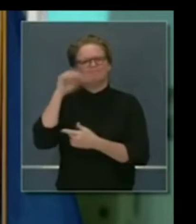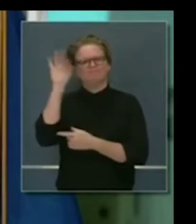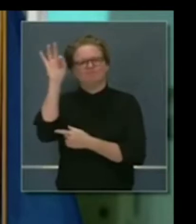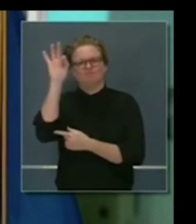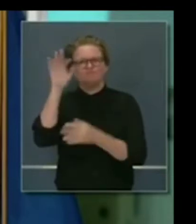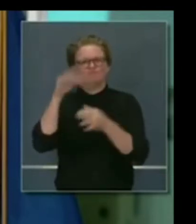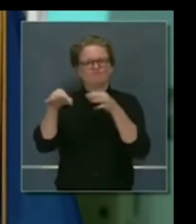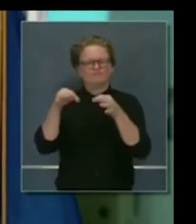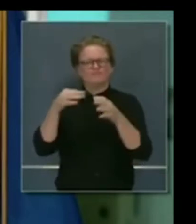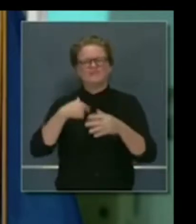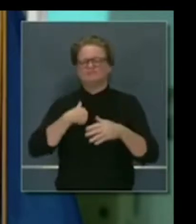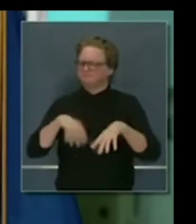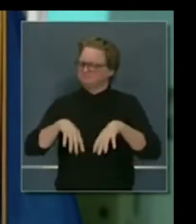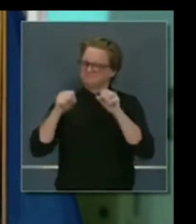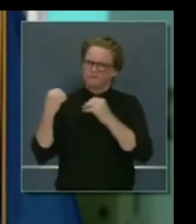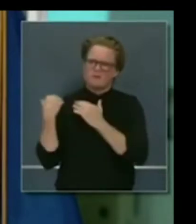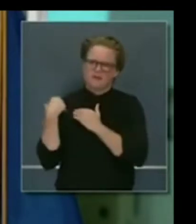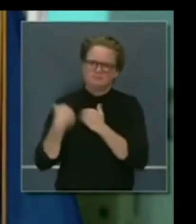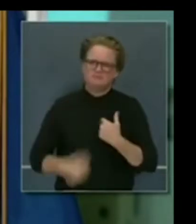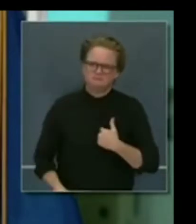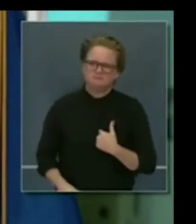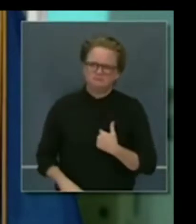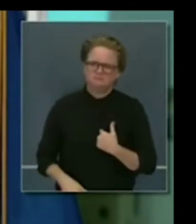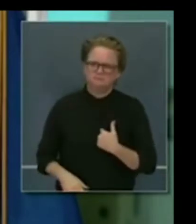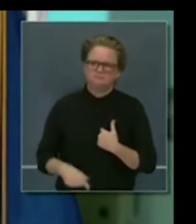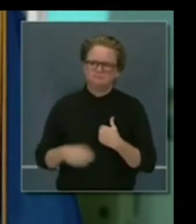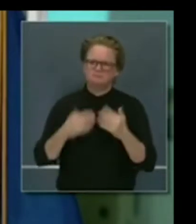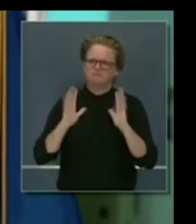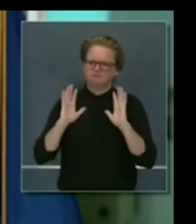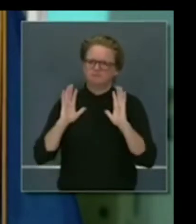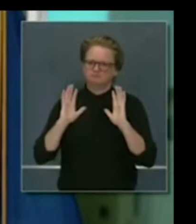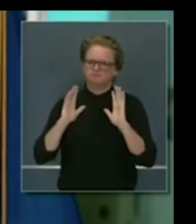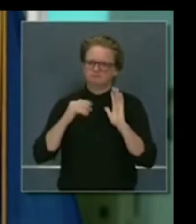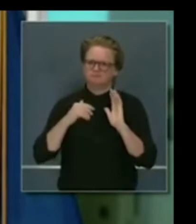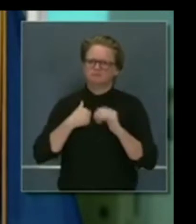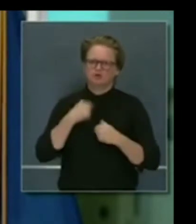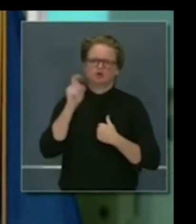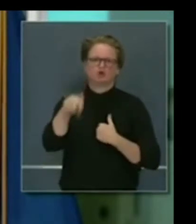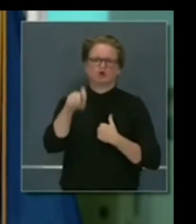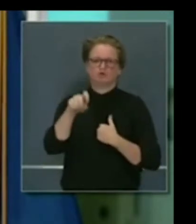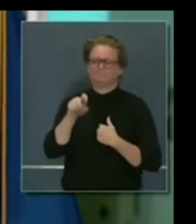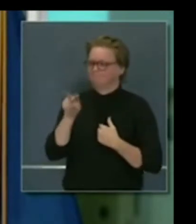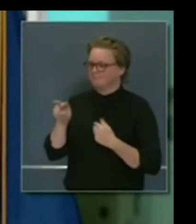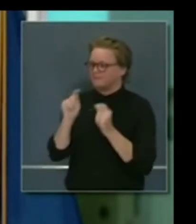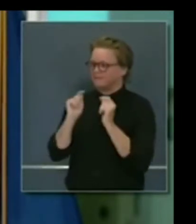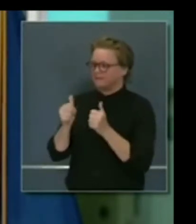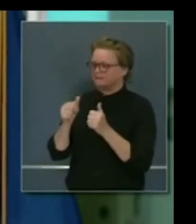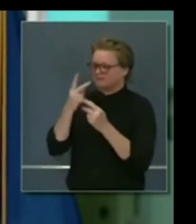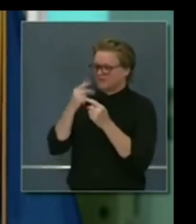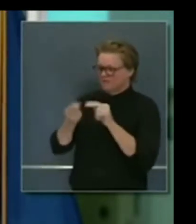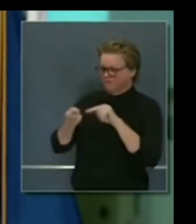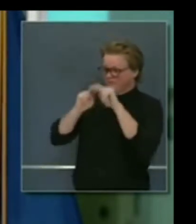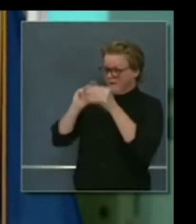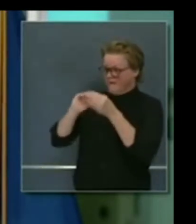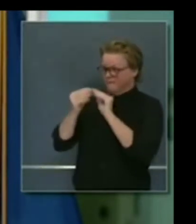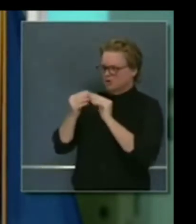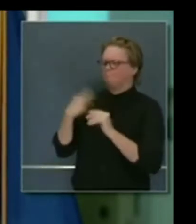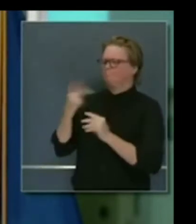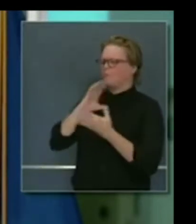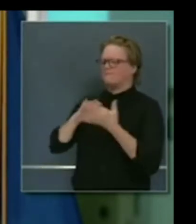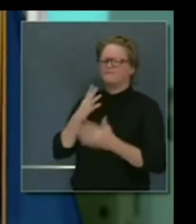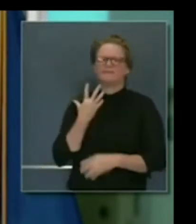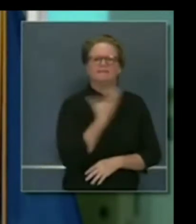to know that. Paid for our dinner, and we had an early dinner, but didn't matter. I shouldn't have been there. I should